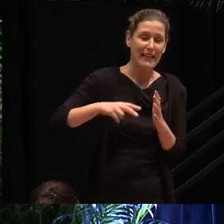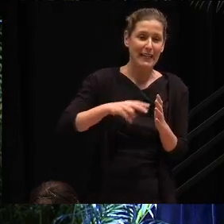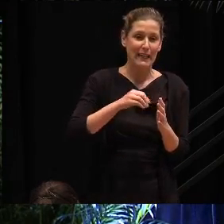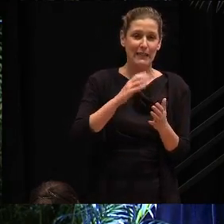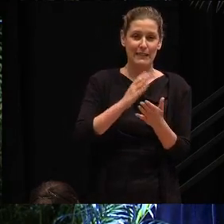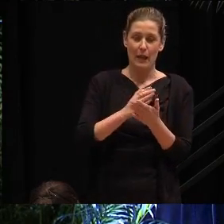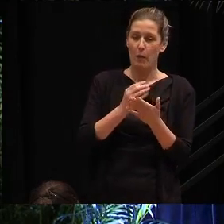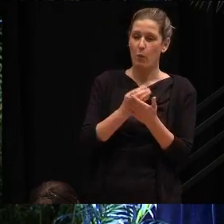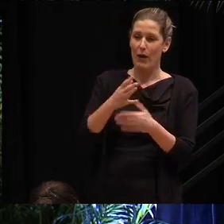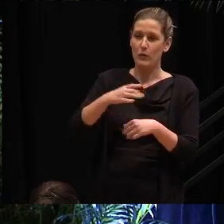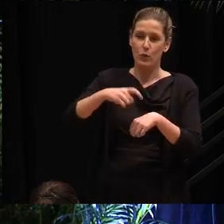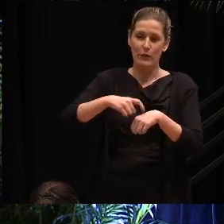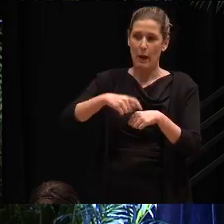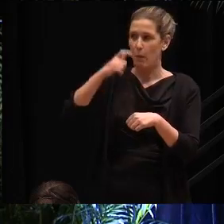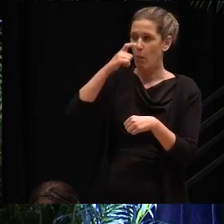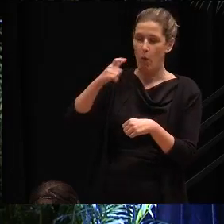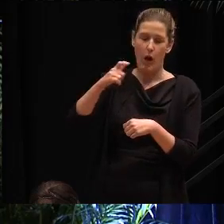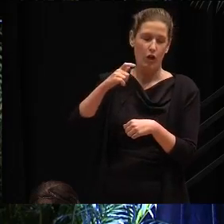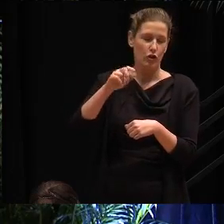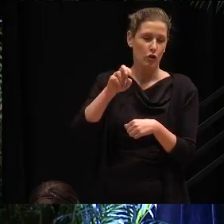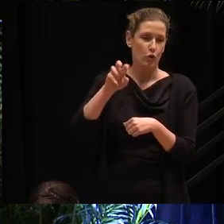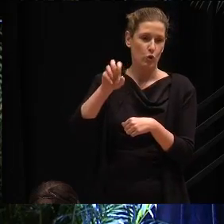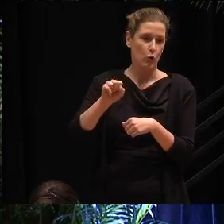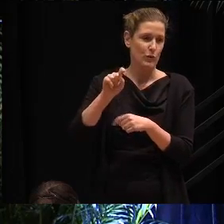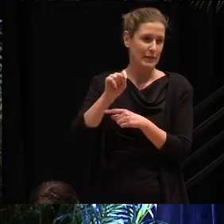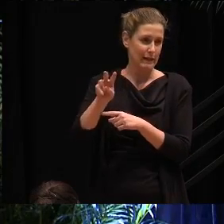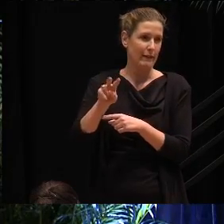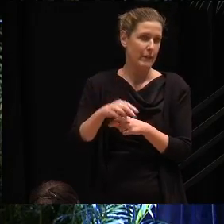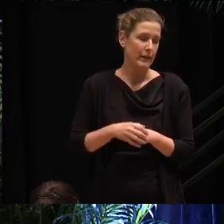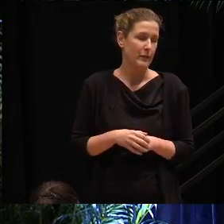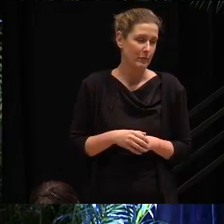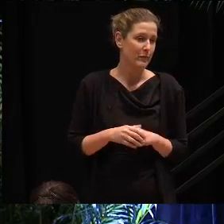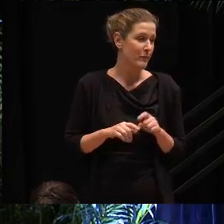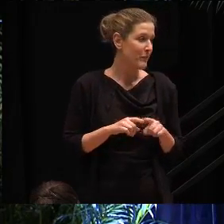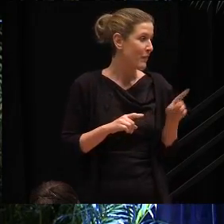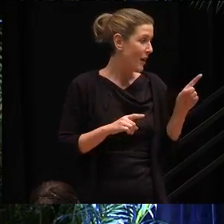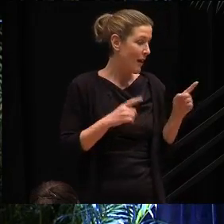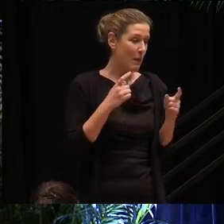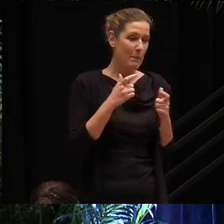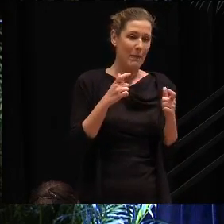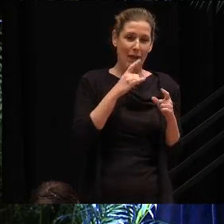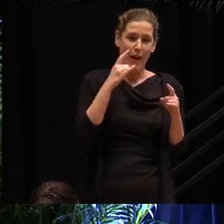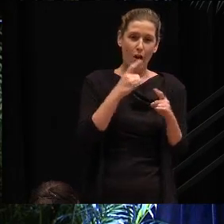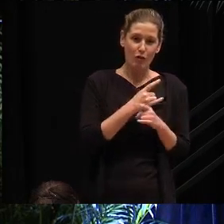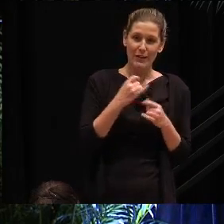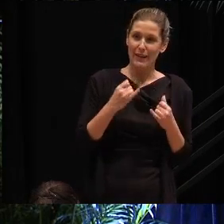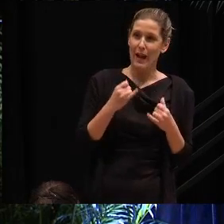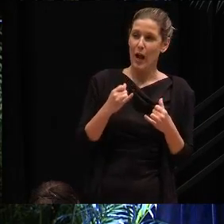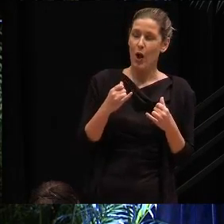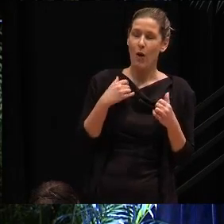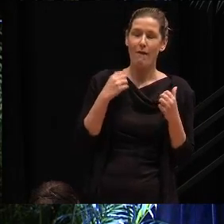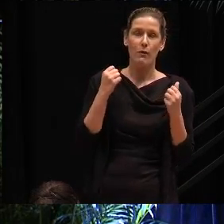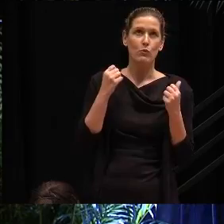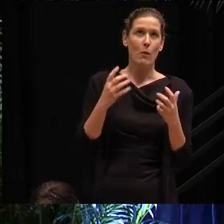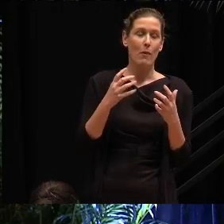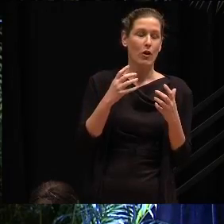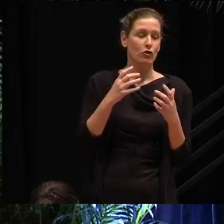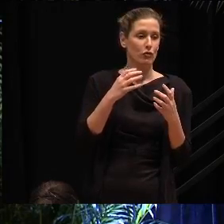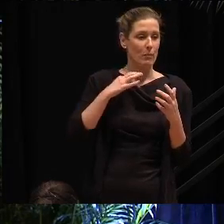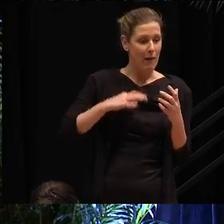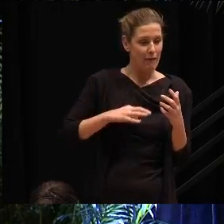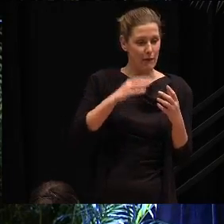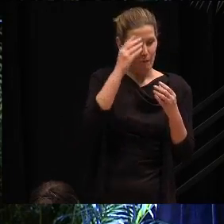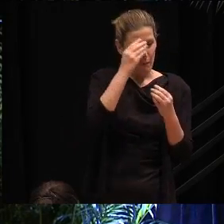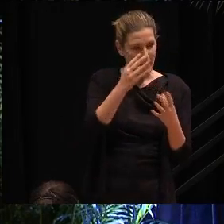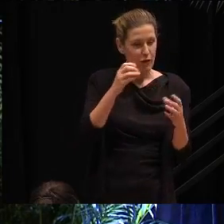your time with the networks, and stop wasting your time with. But isn't that one of the great ironies of this age, that there's so much useful information that can be